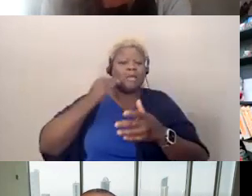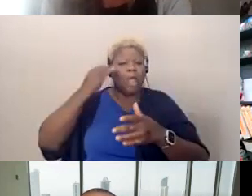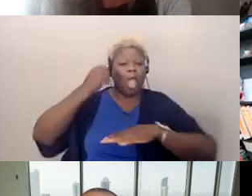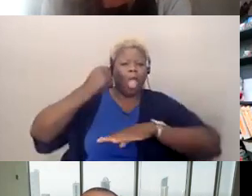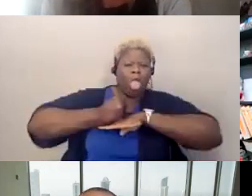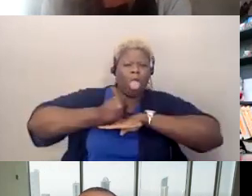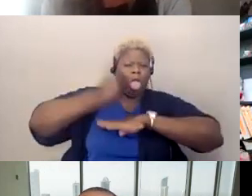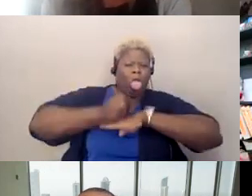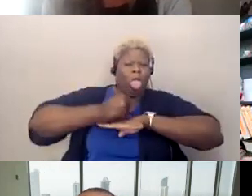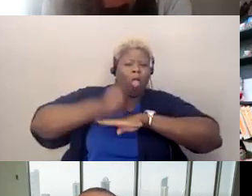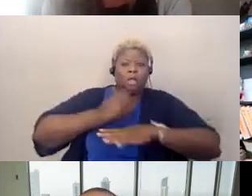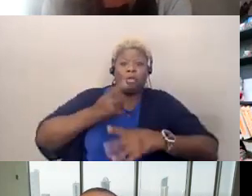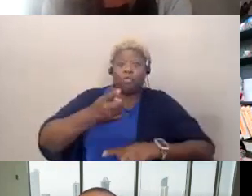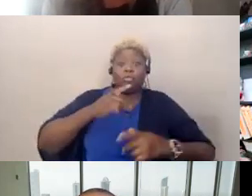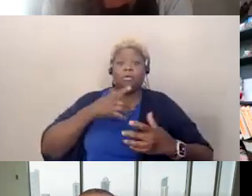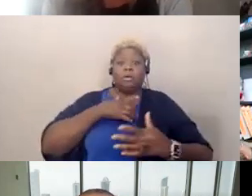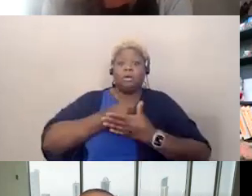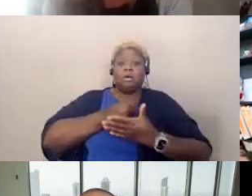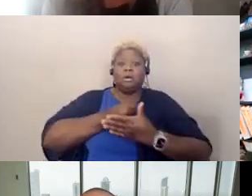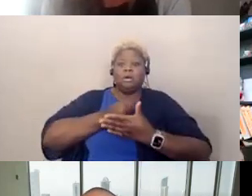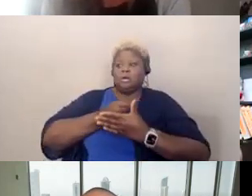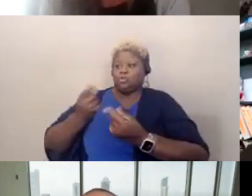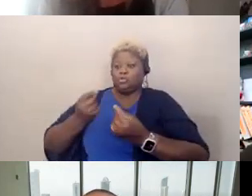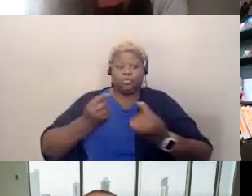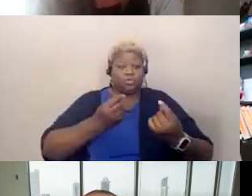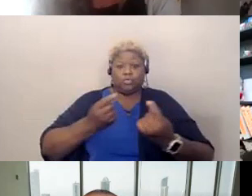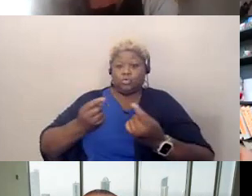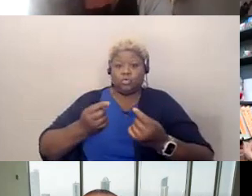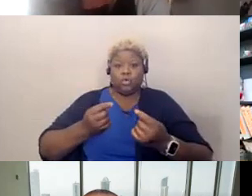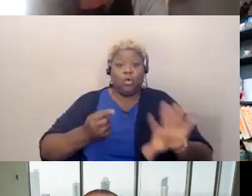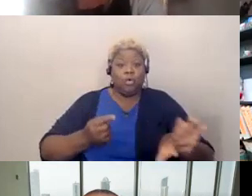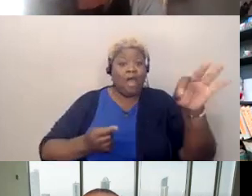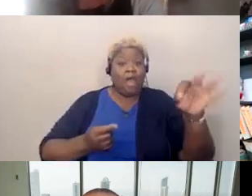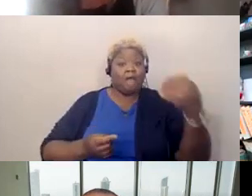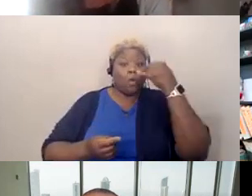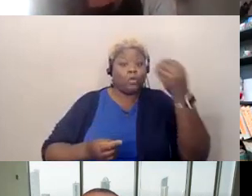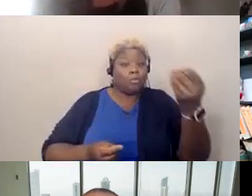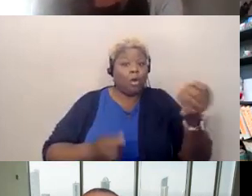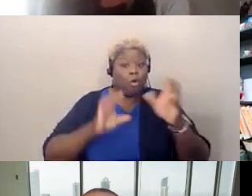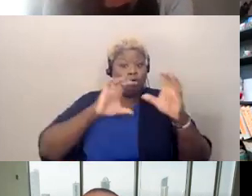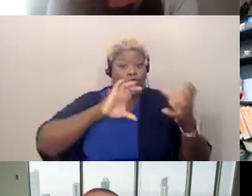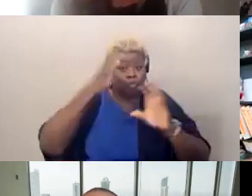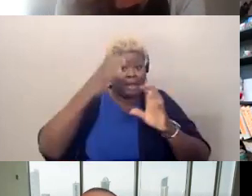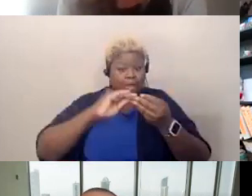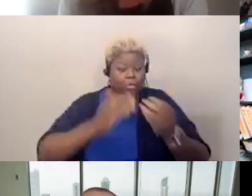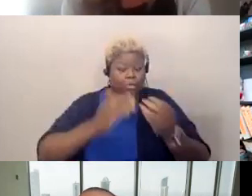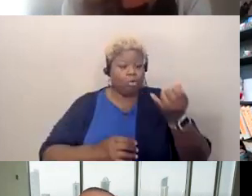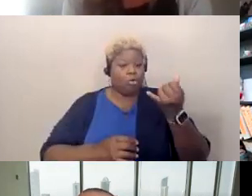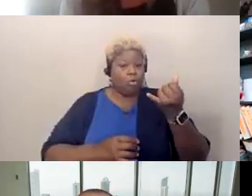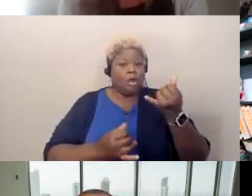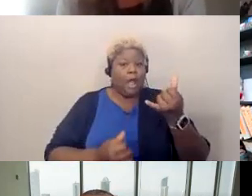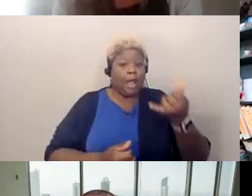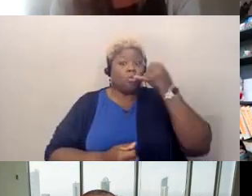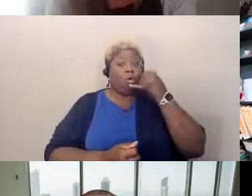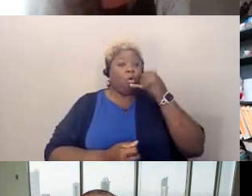You're panicked, you don't know what to do. You search for help and you find a phone number for the crisis line. So you call the number and they let you know that help